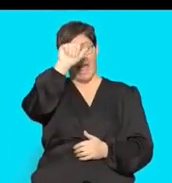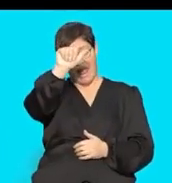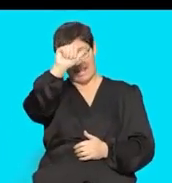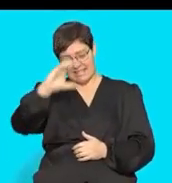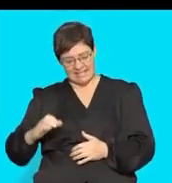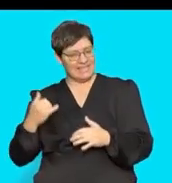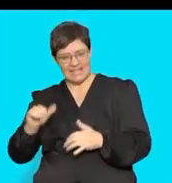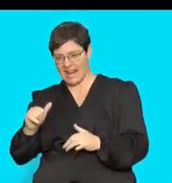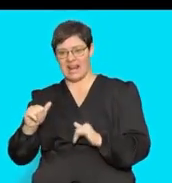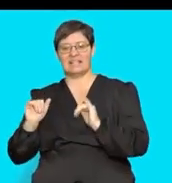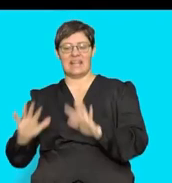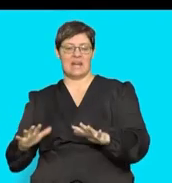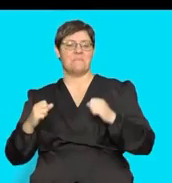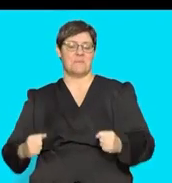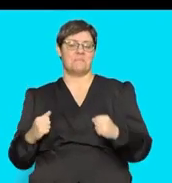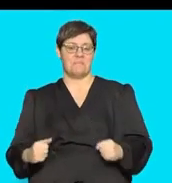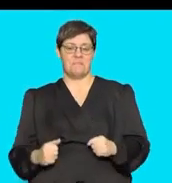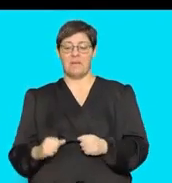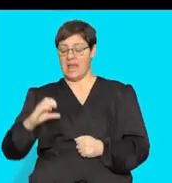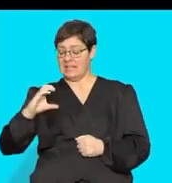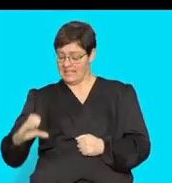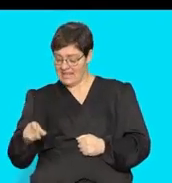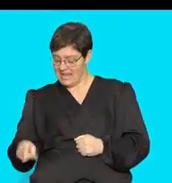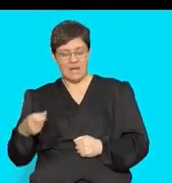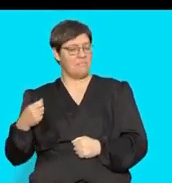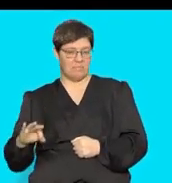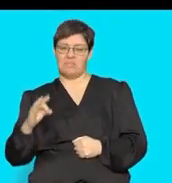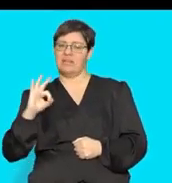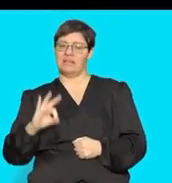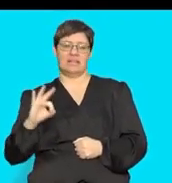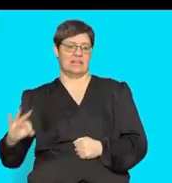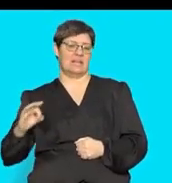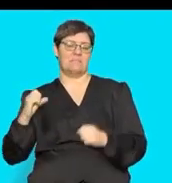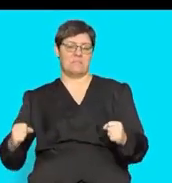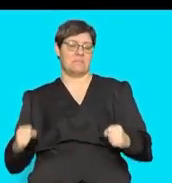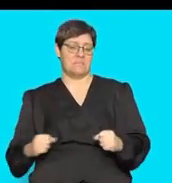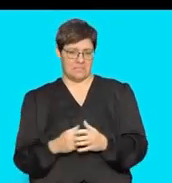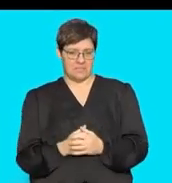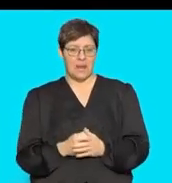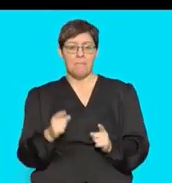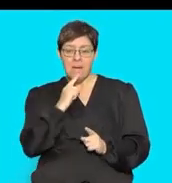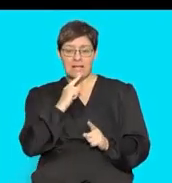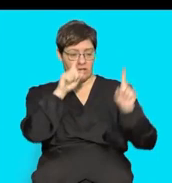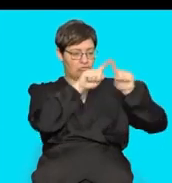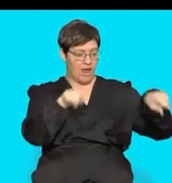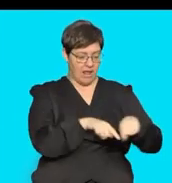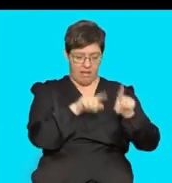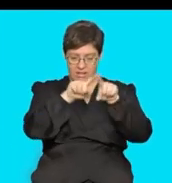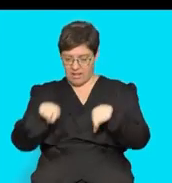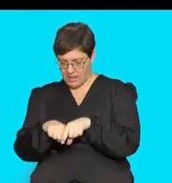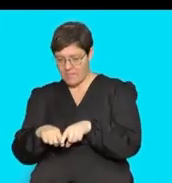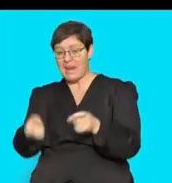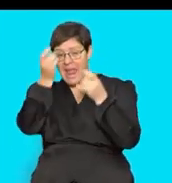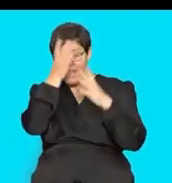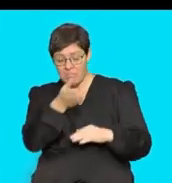is still 10, and C is still 3. So what we've created now is two different triangles with the